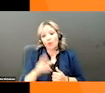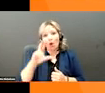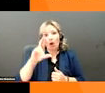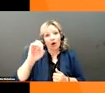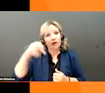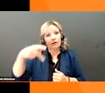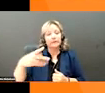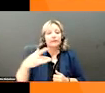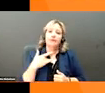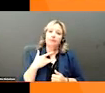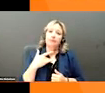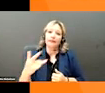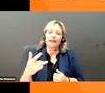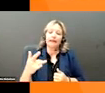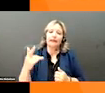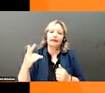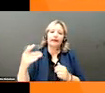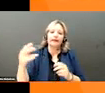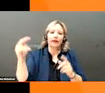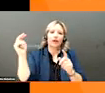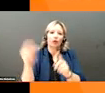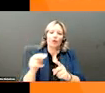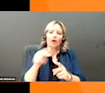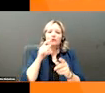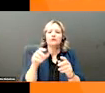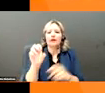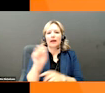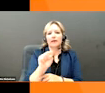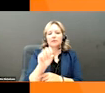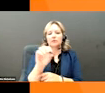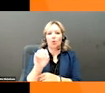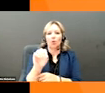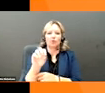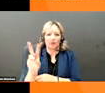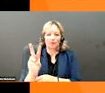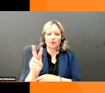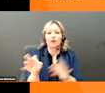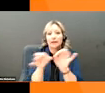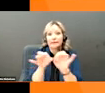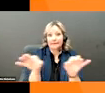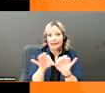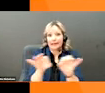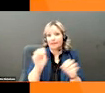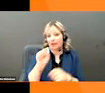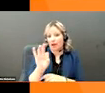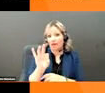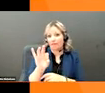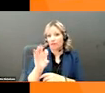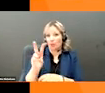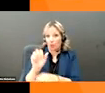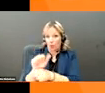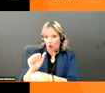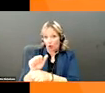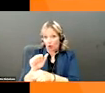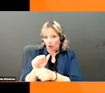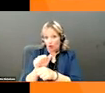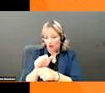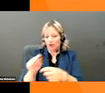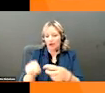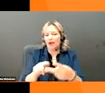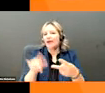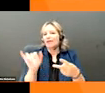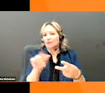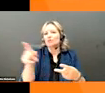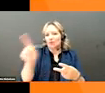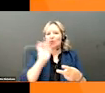at, there's a statement of work and they're looking for what your experience is. So, how many years have